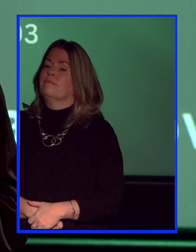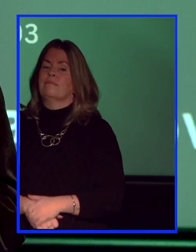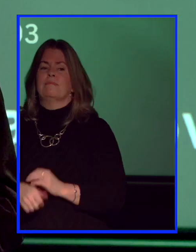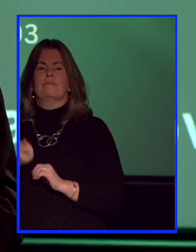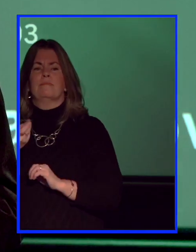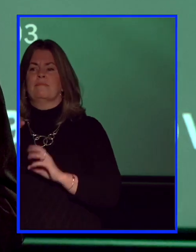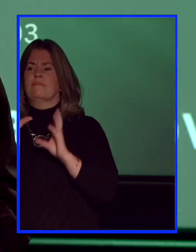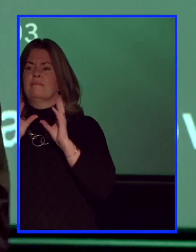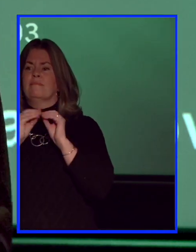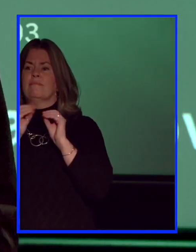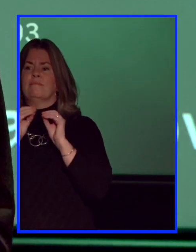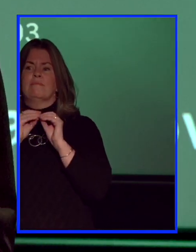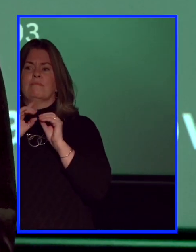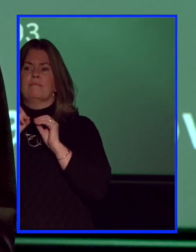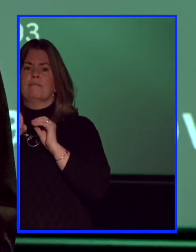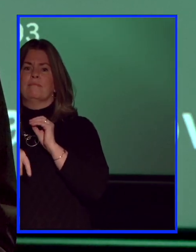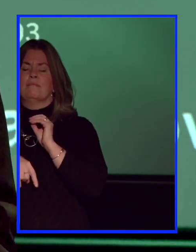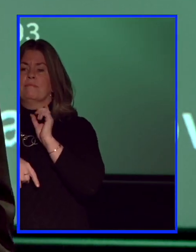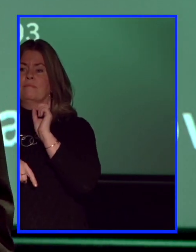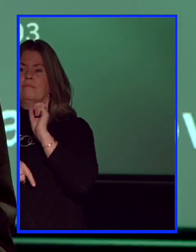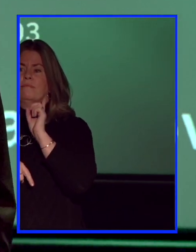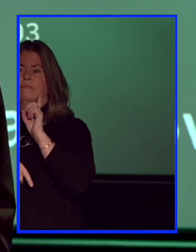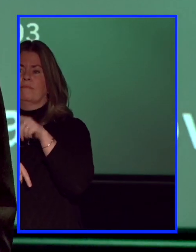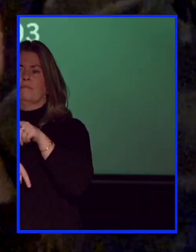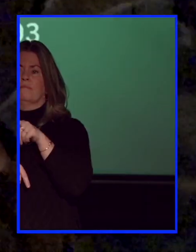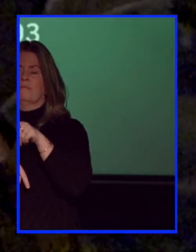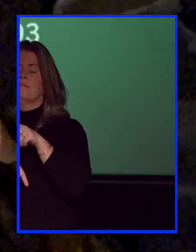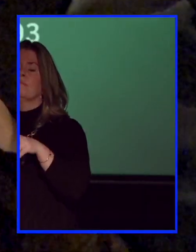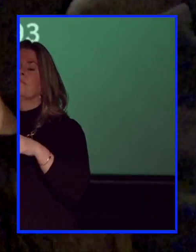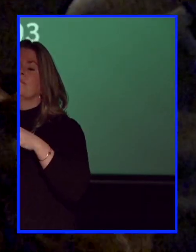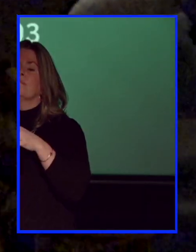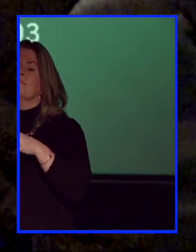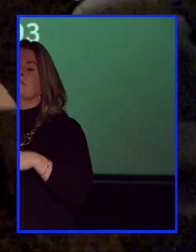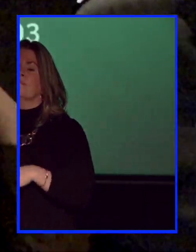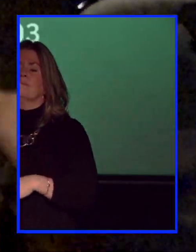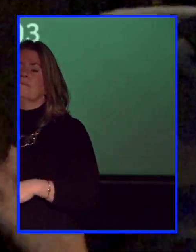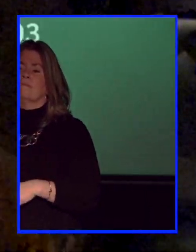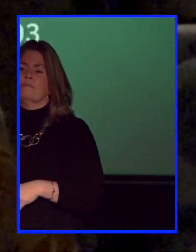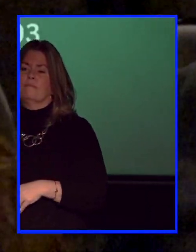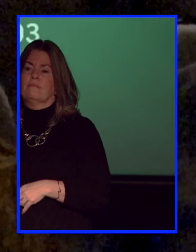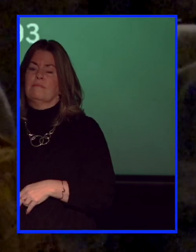more questions. Hey, Senator Welch. My name's Justina.